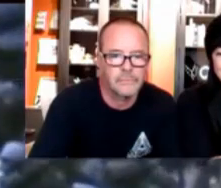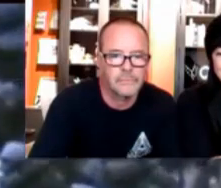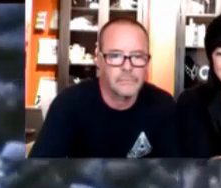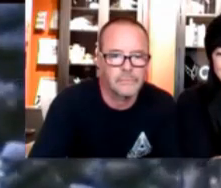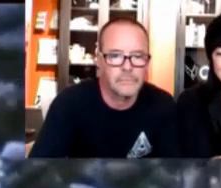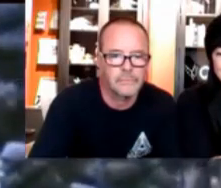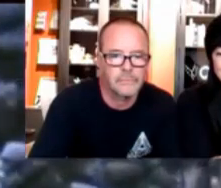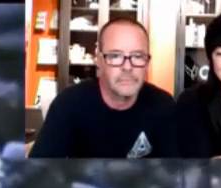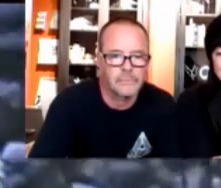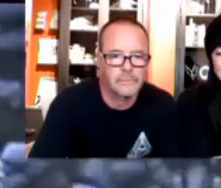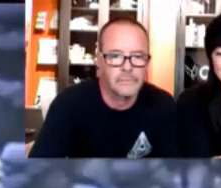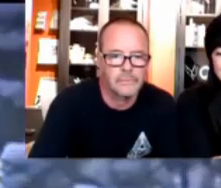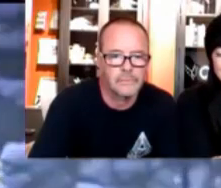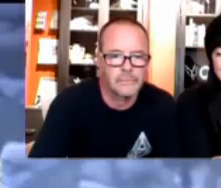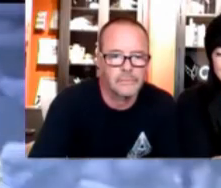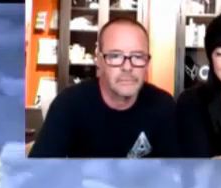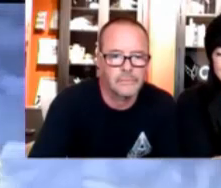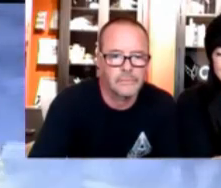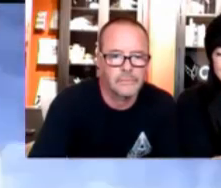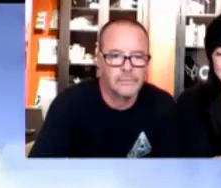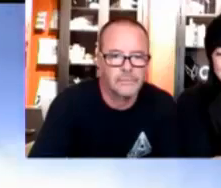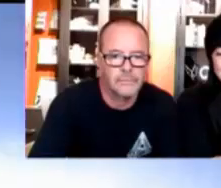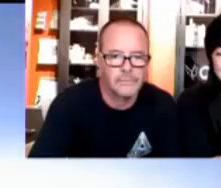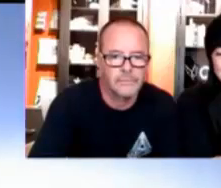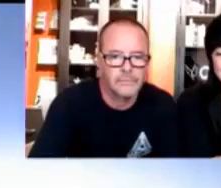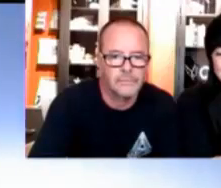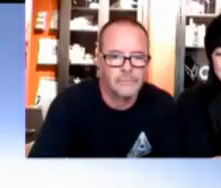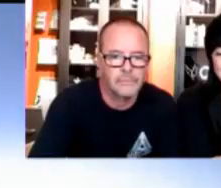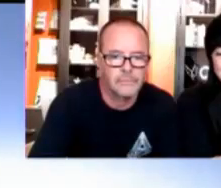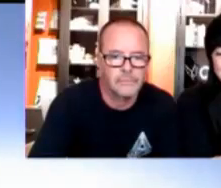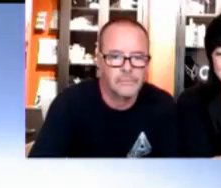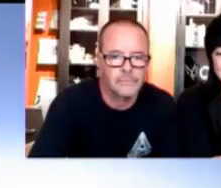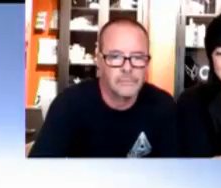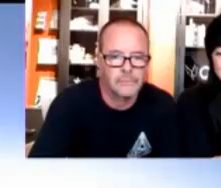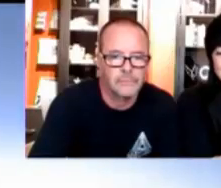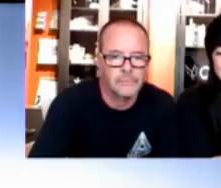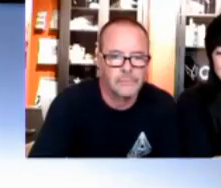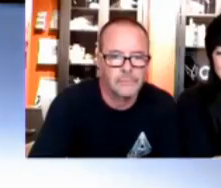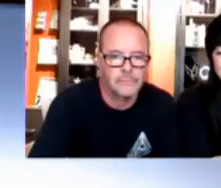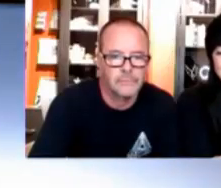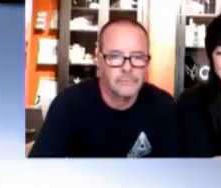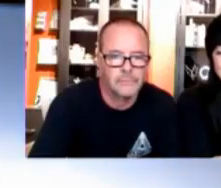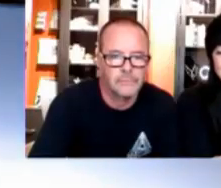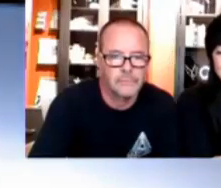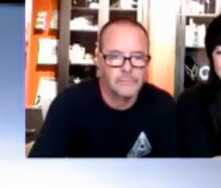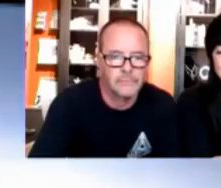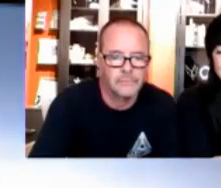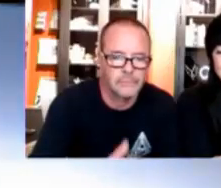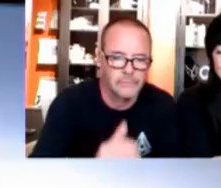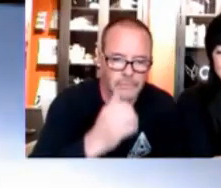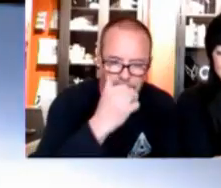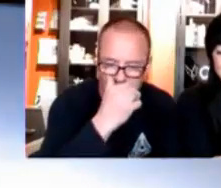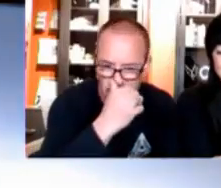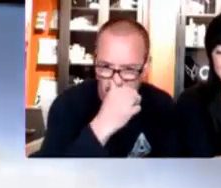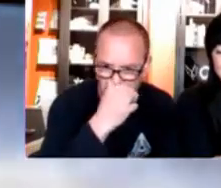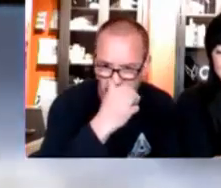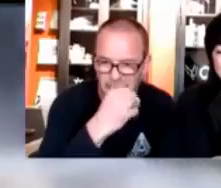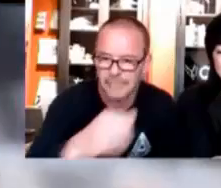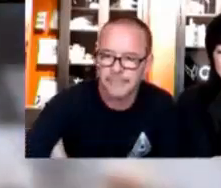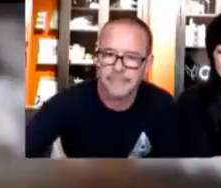trophic cascades. A trophic cascade is an ecological process which starts at the top of the food chain